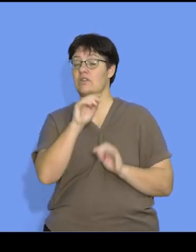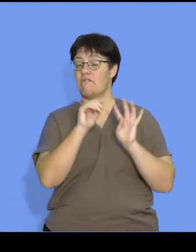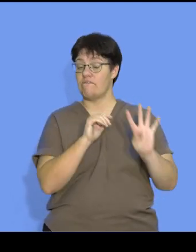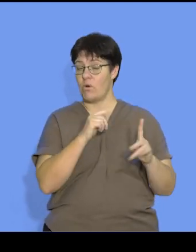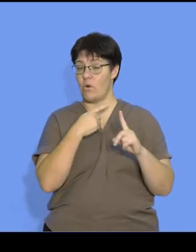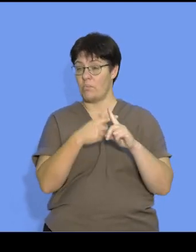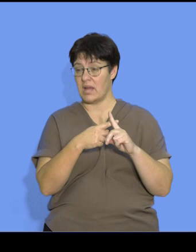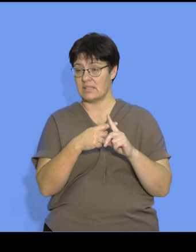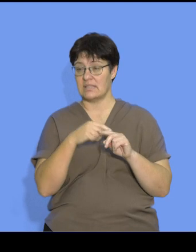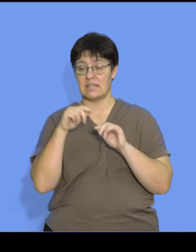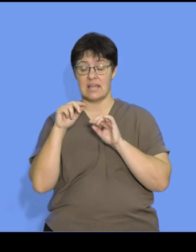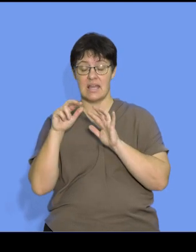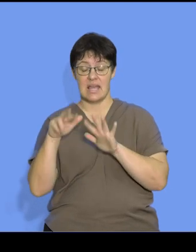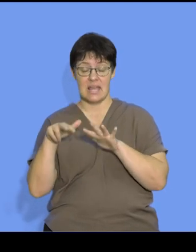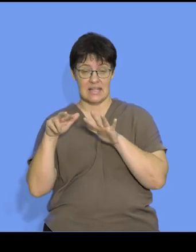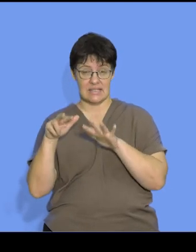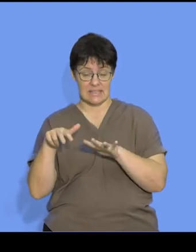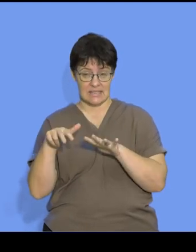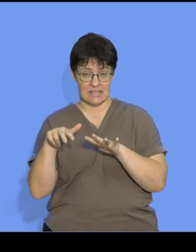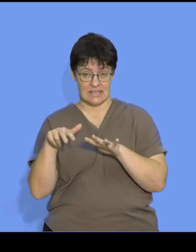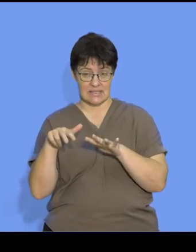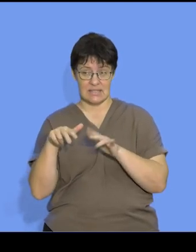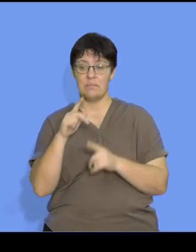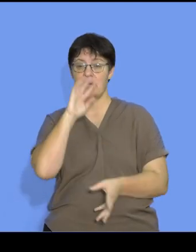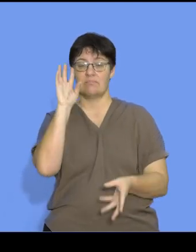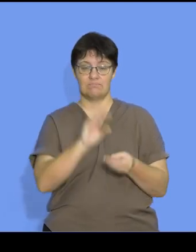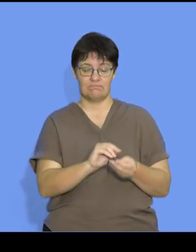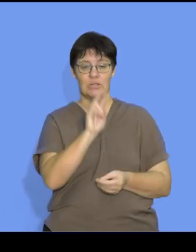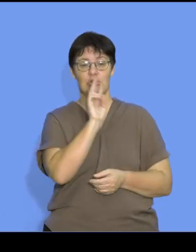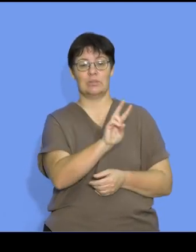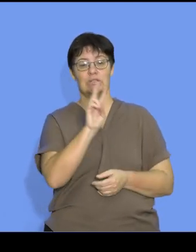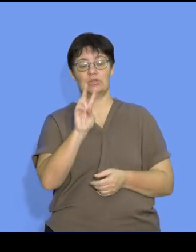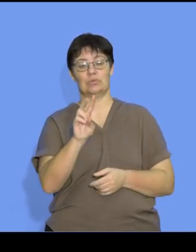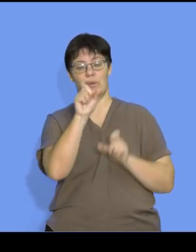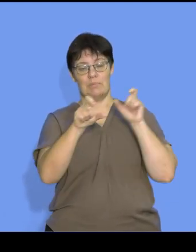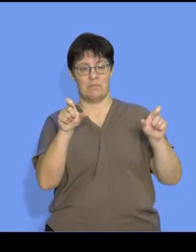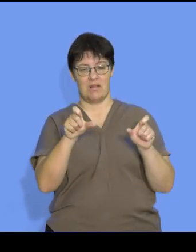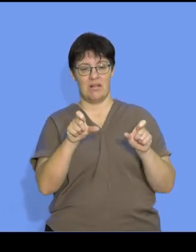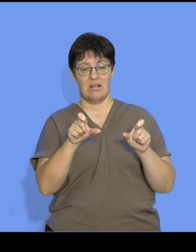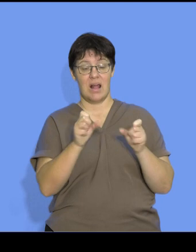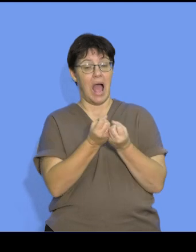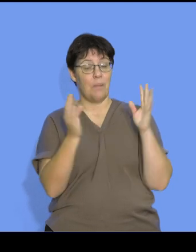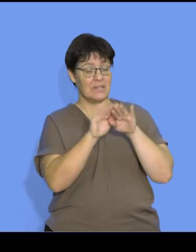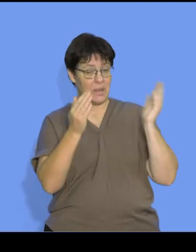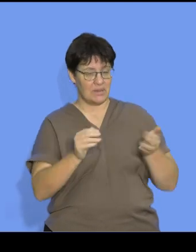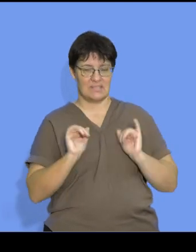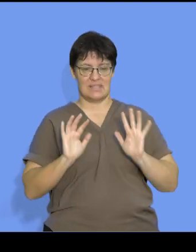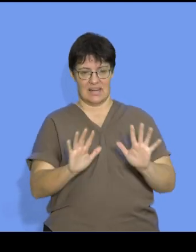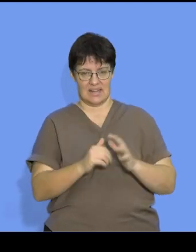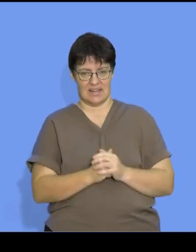give me 22 people are seated at 10 tables.